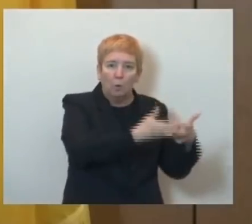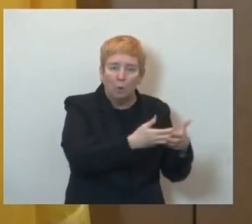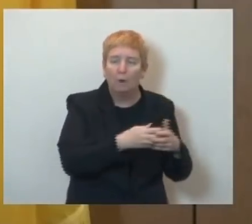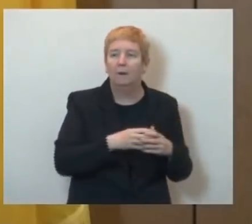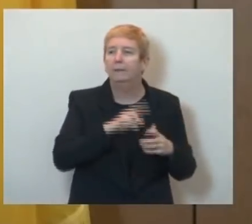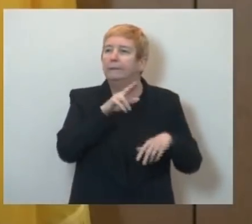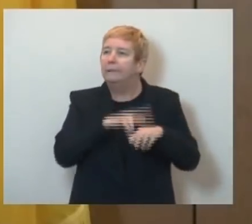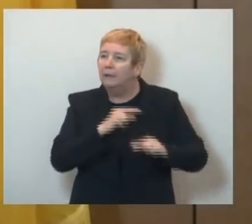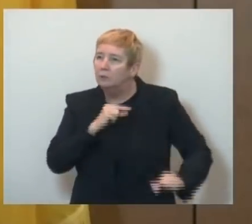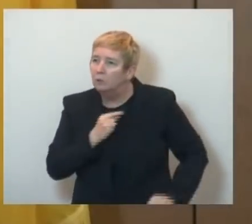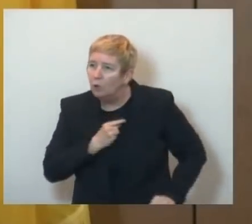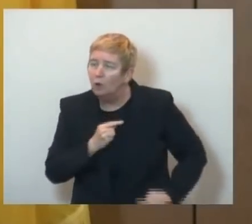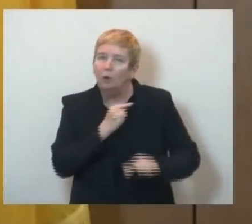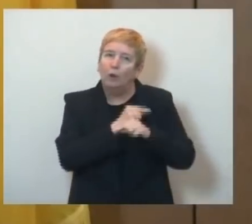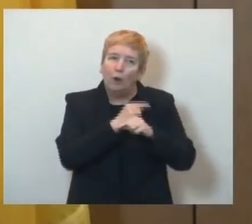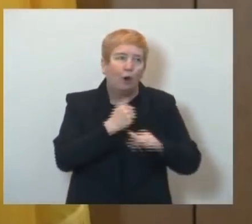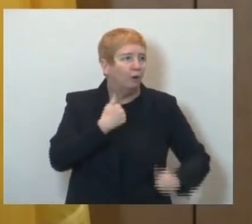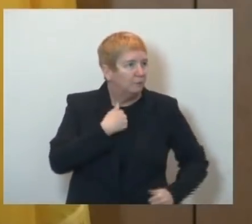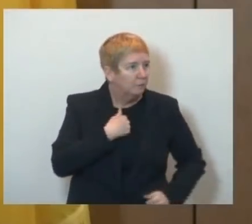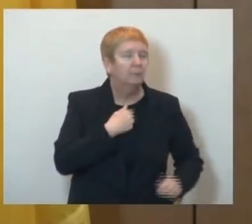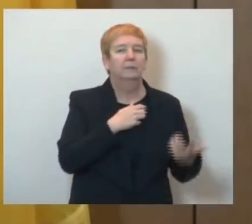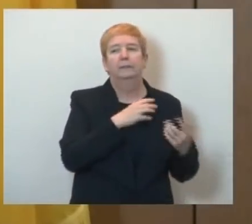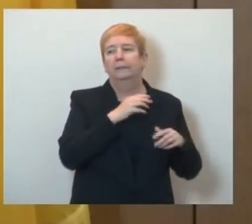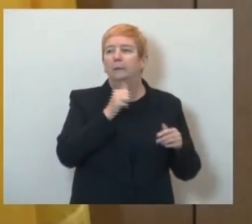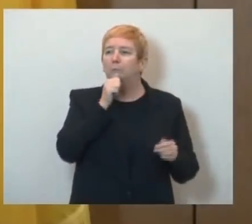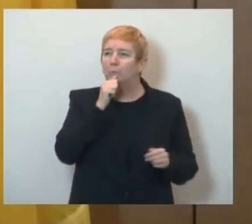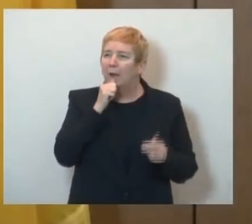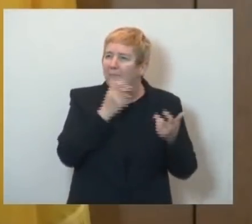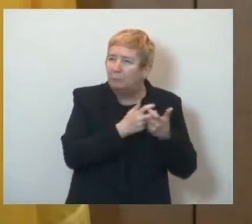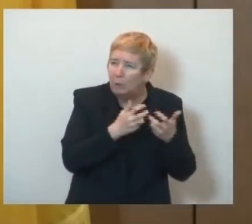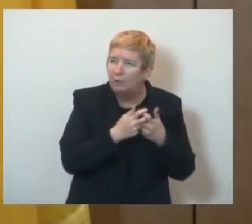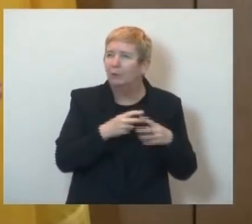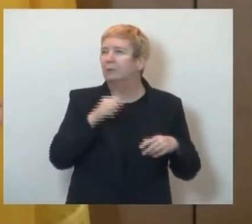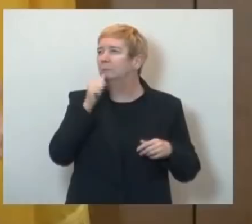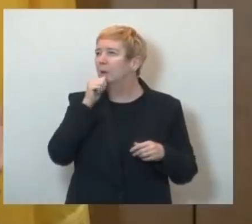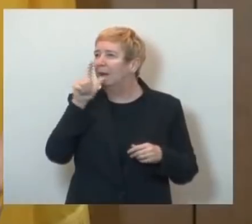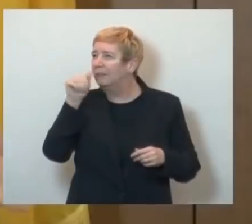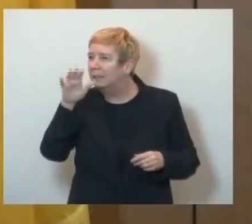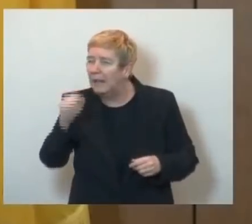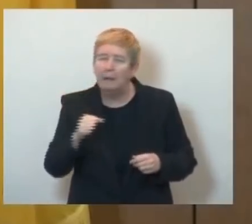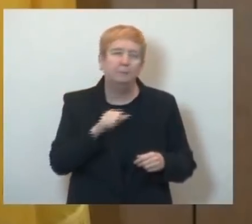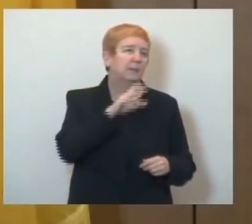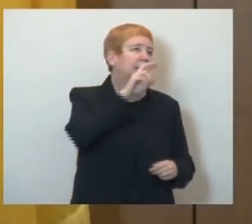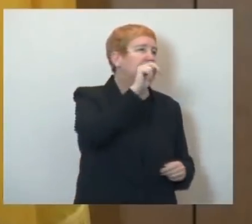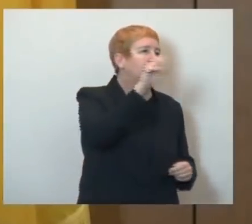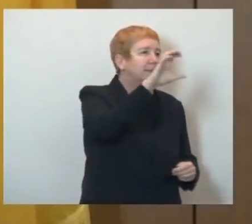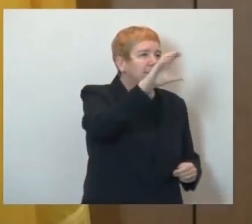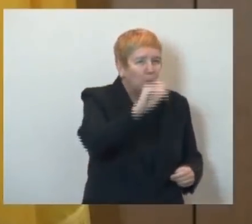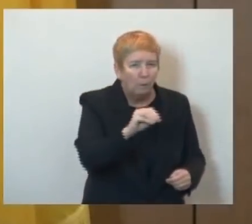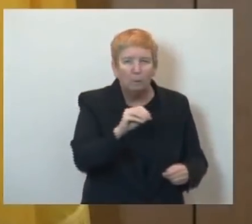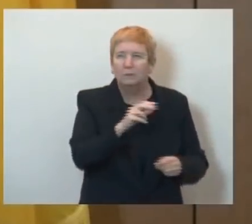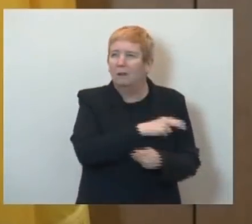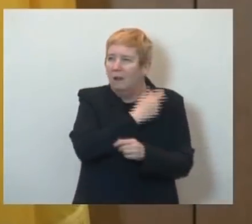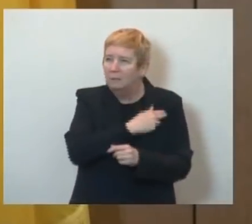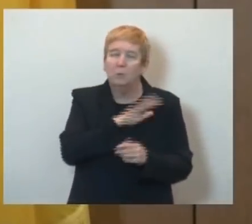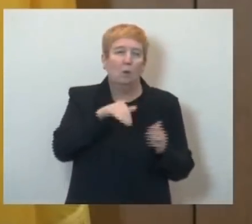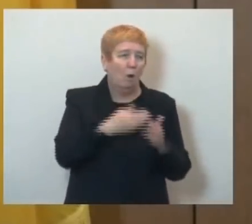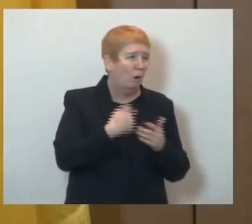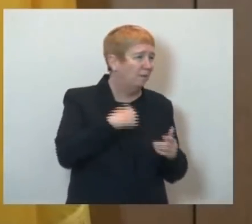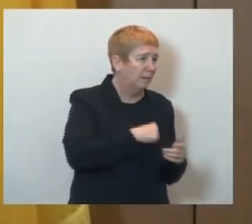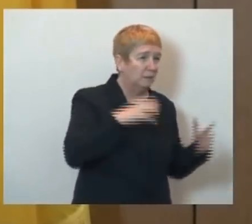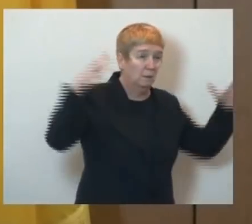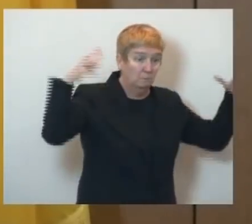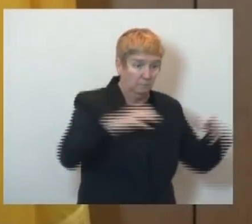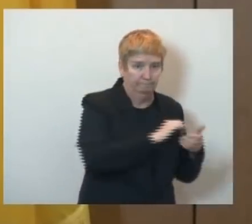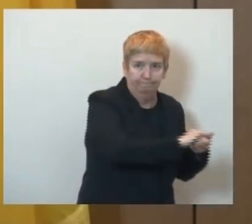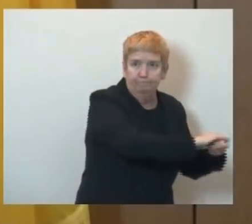and other students and private partners and private labs and the MCOs and and the hospitals. Everyone pulled together in New